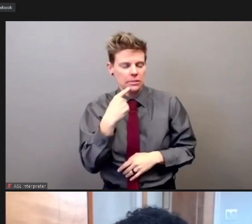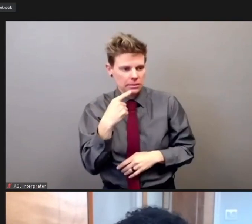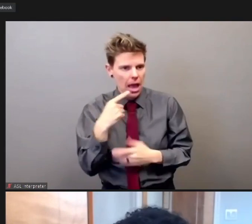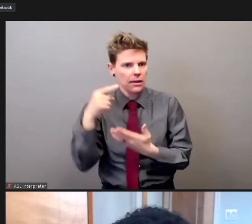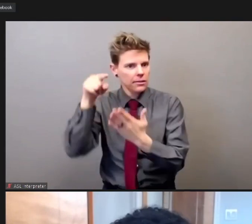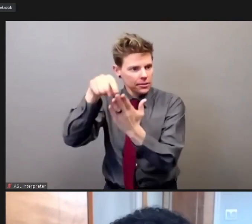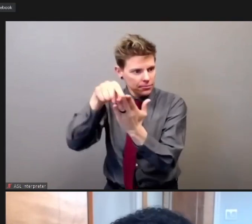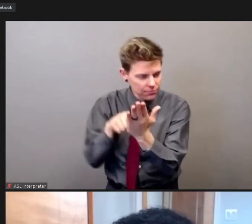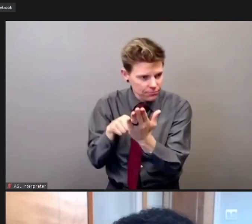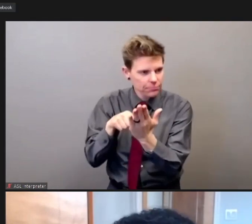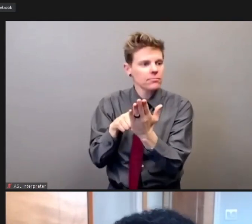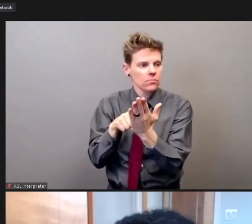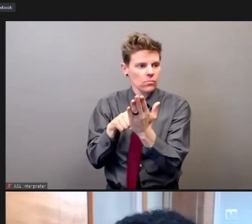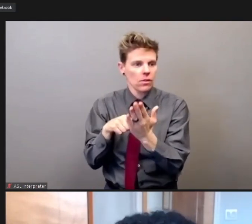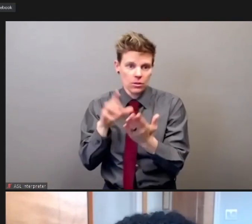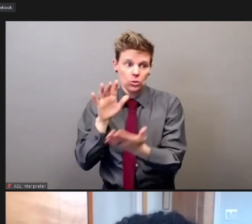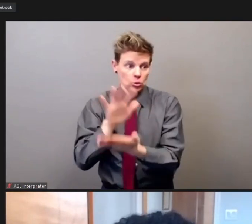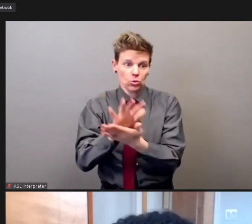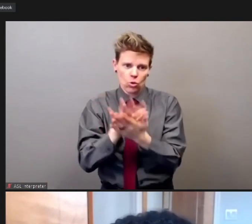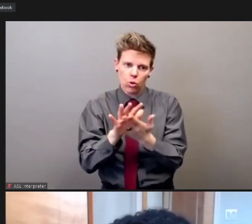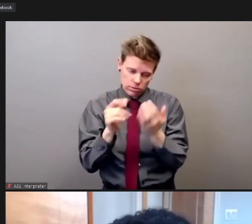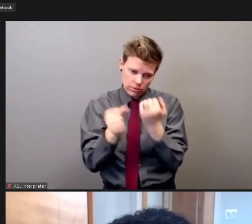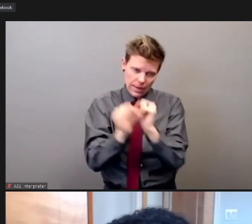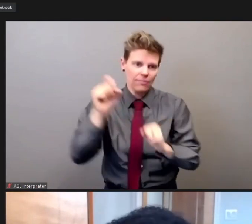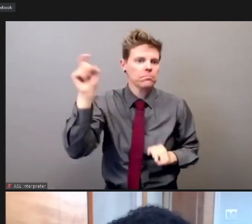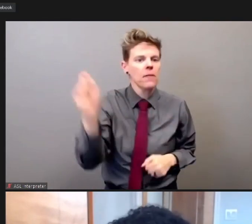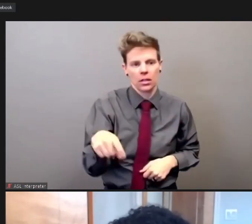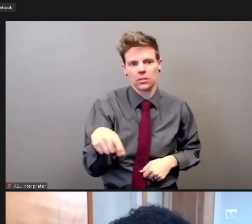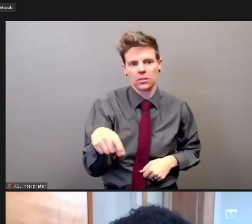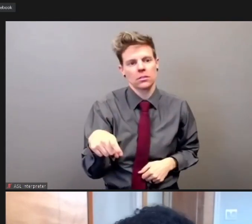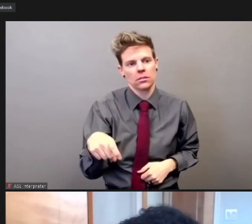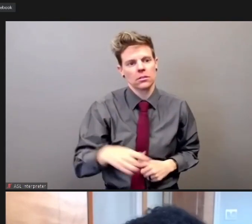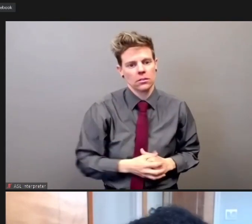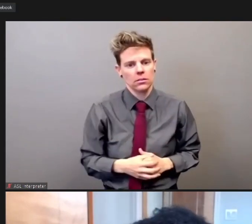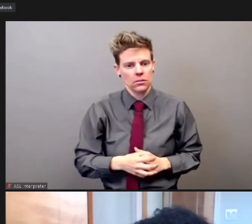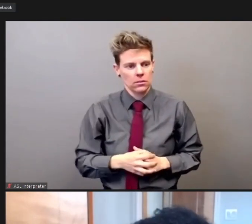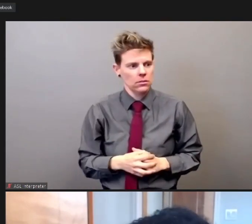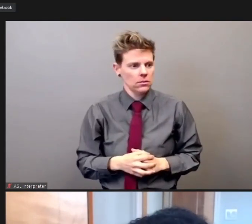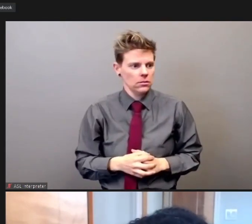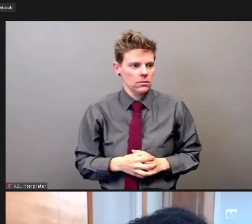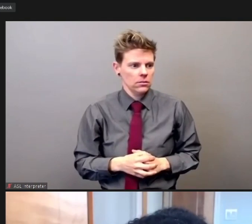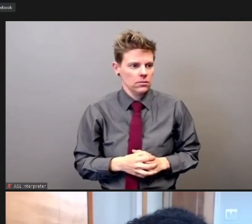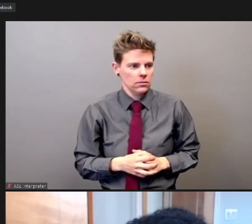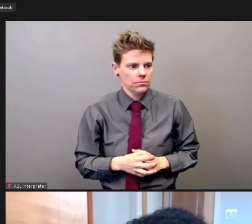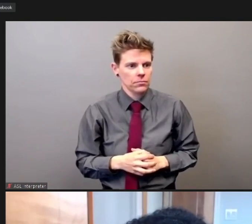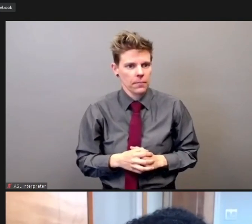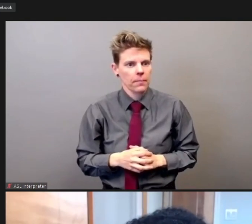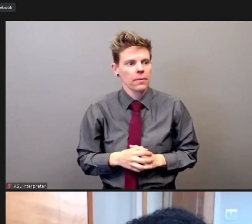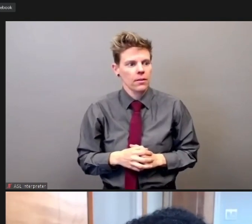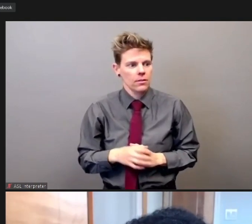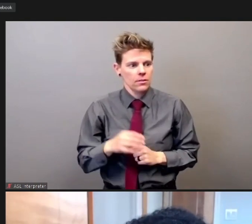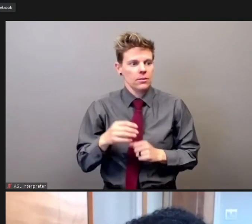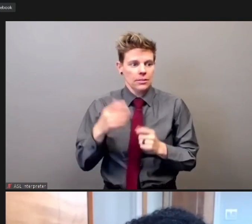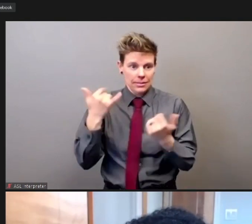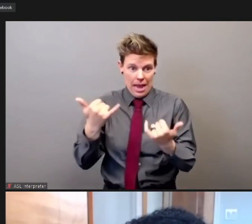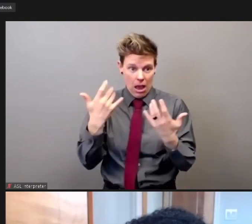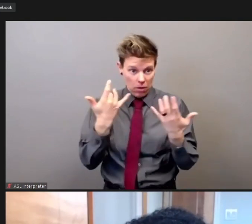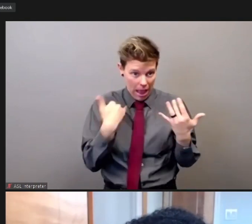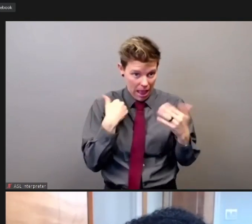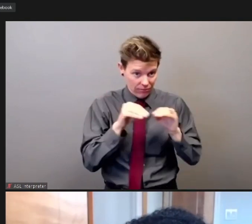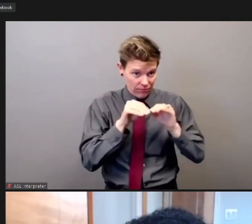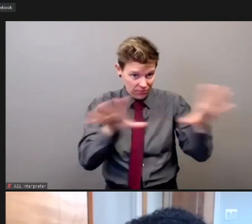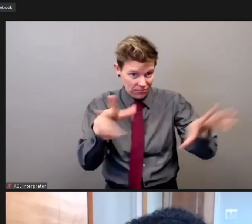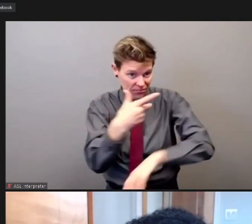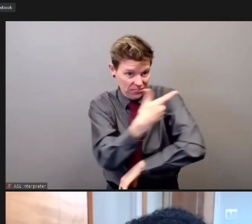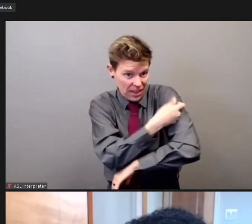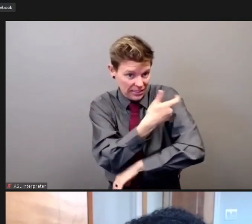be in May when we closed schools. And now we have vaccines, which is also a game changer. I really firmly believe that New Mexico is doing